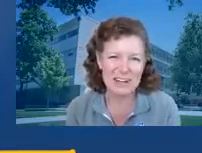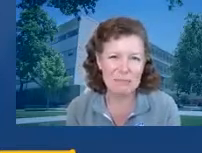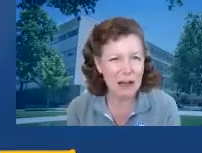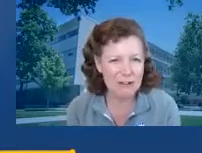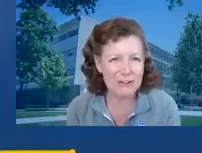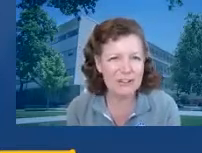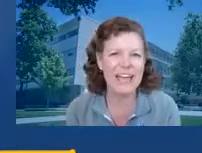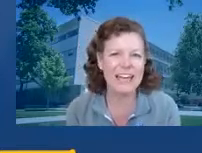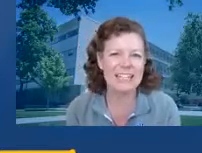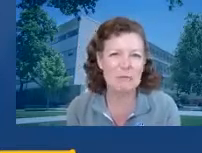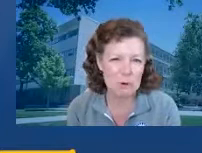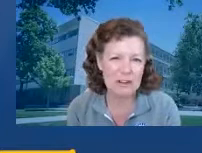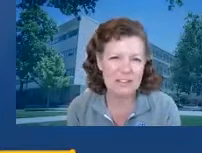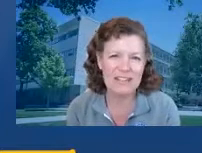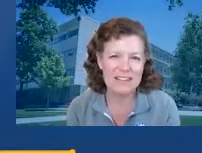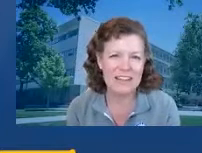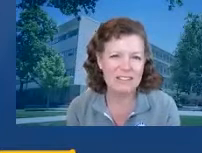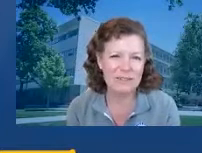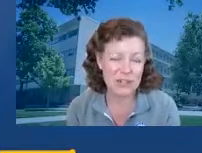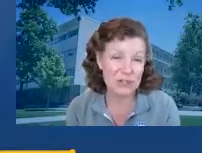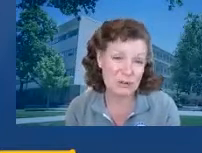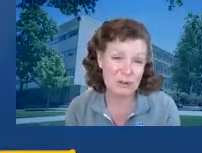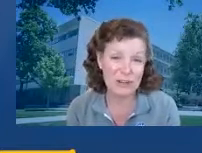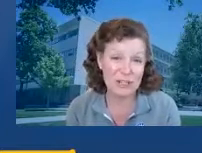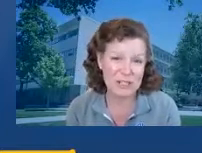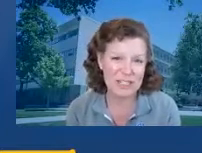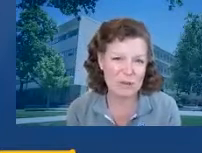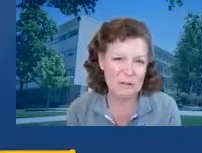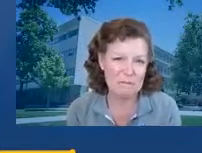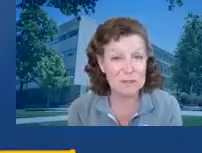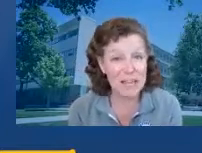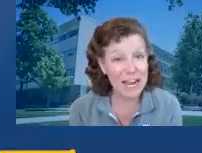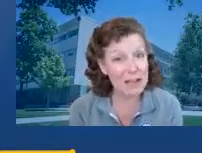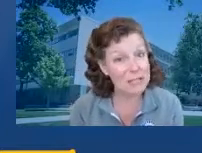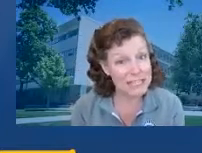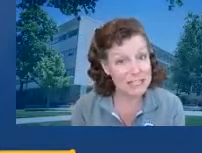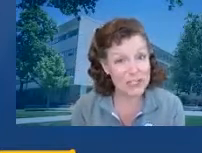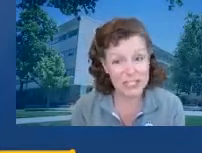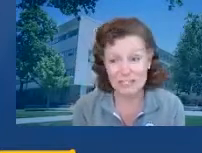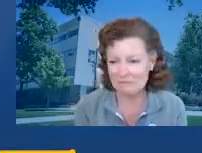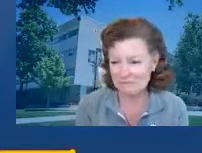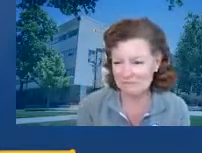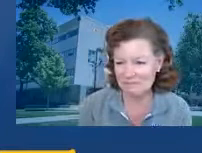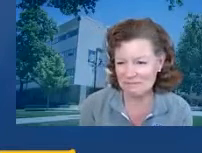they are powerful and important, not only for children, but for adults as well. So with that, I will hand it to